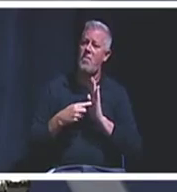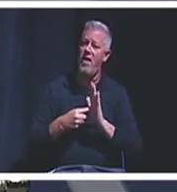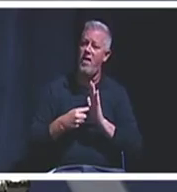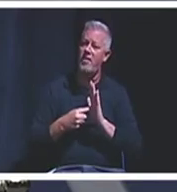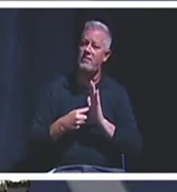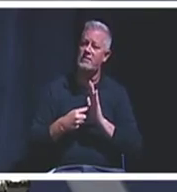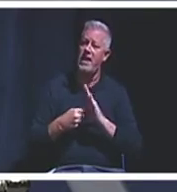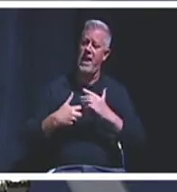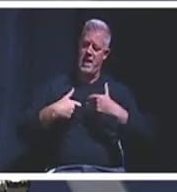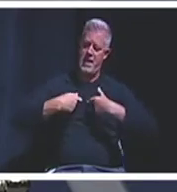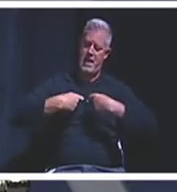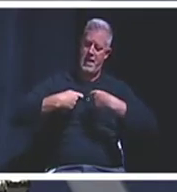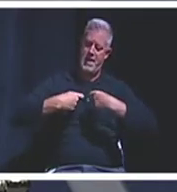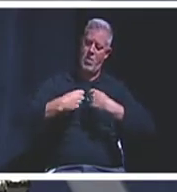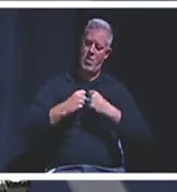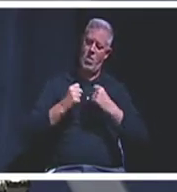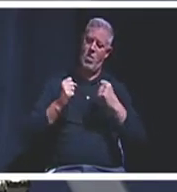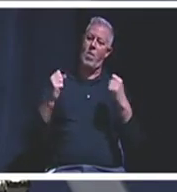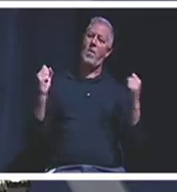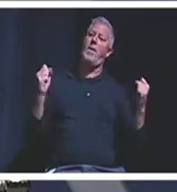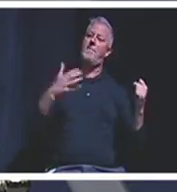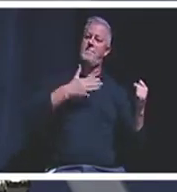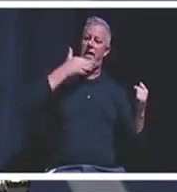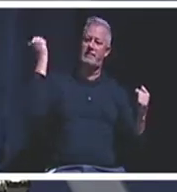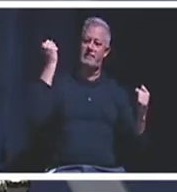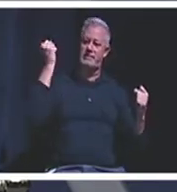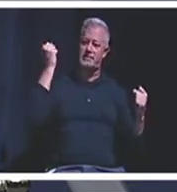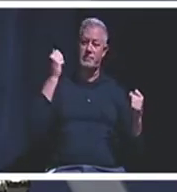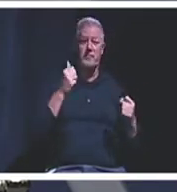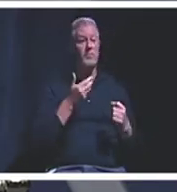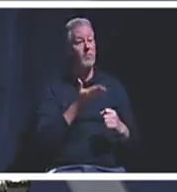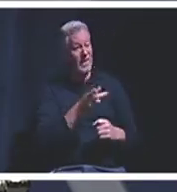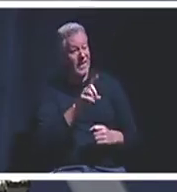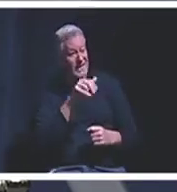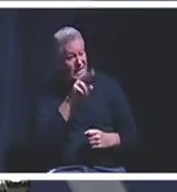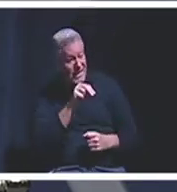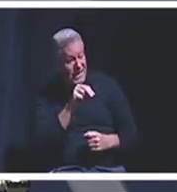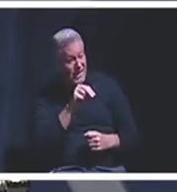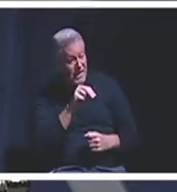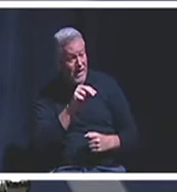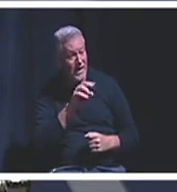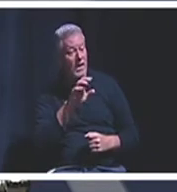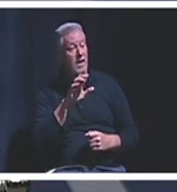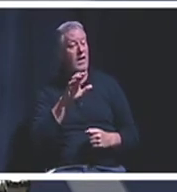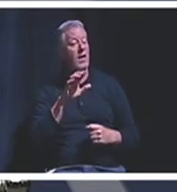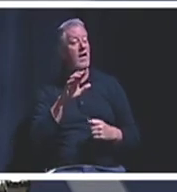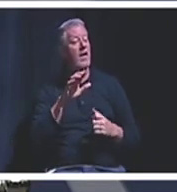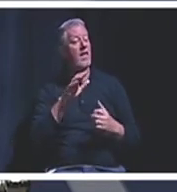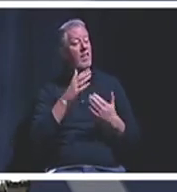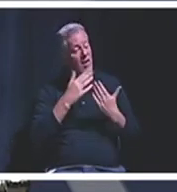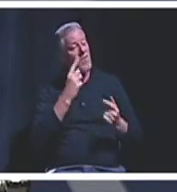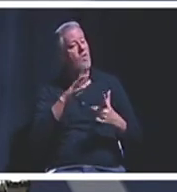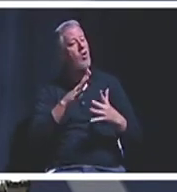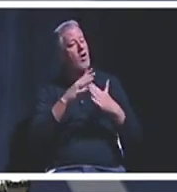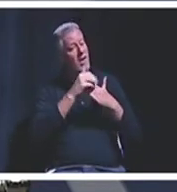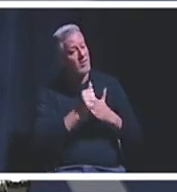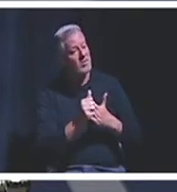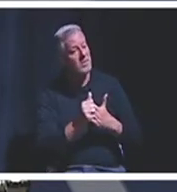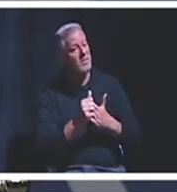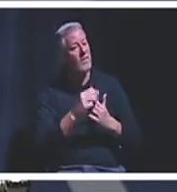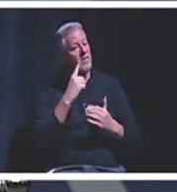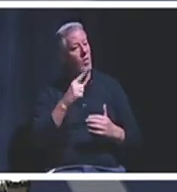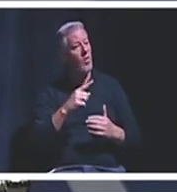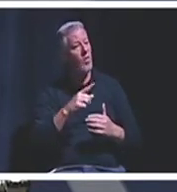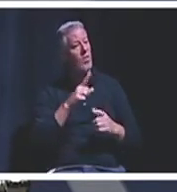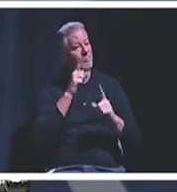us. Thank you, Dean Arcaro, for your leadership and for your dedication towards the Master of Science